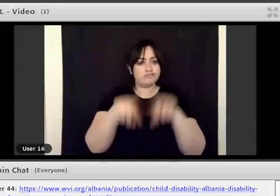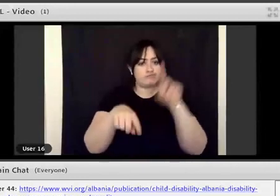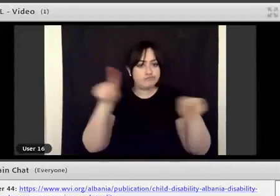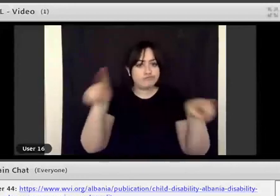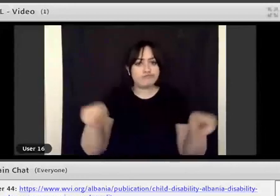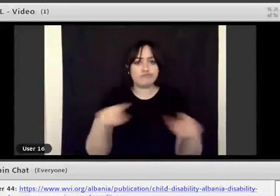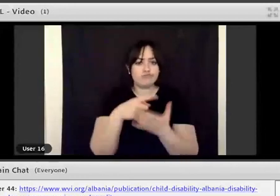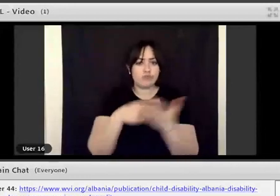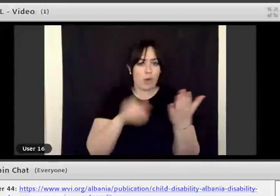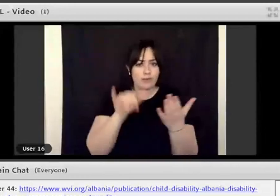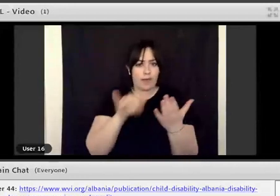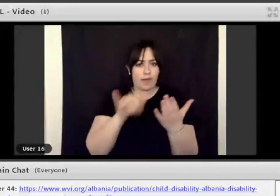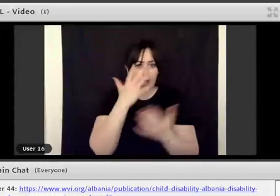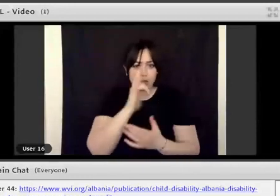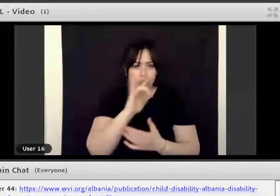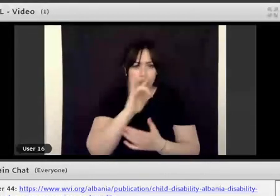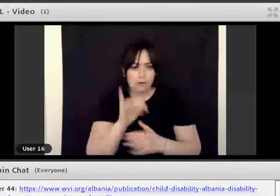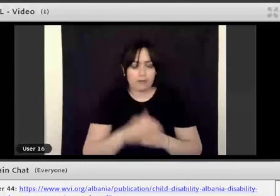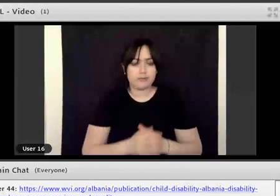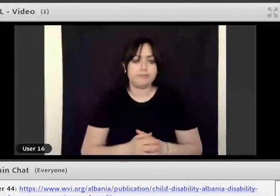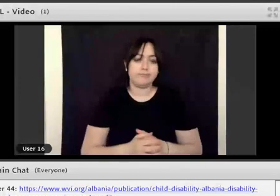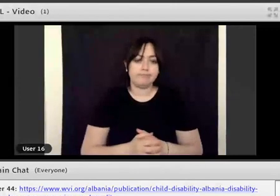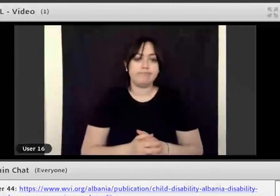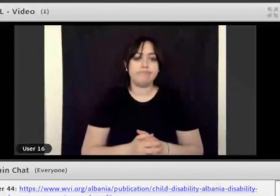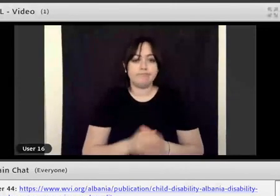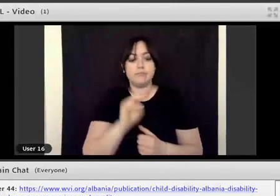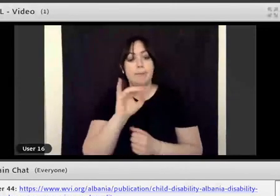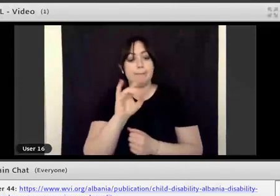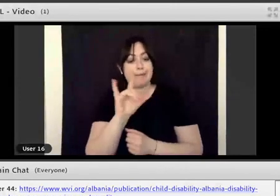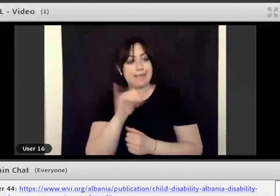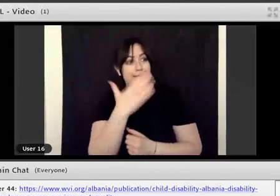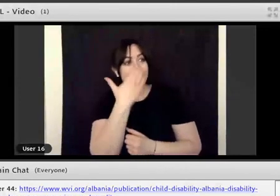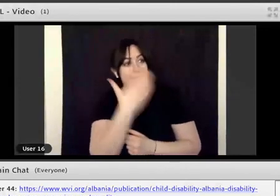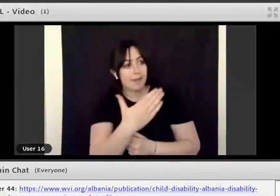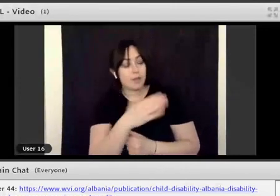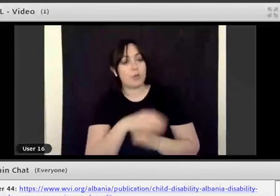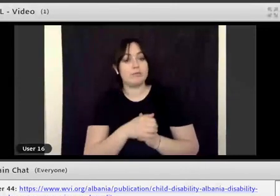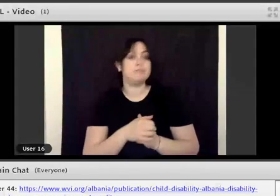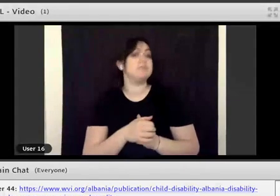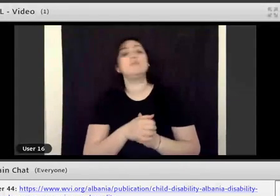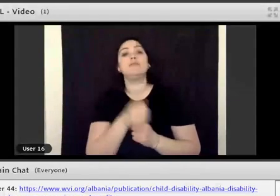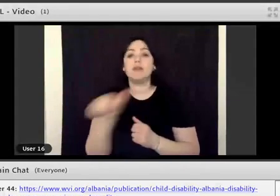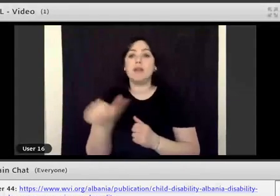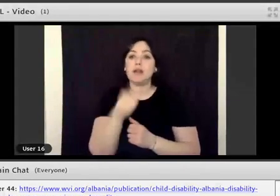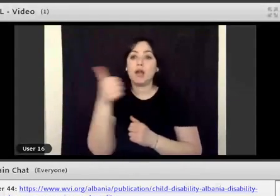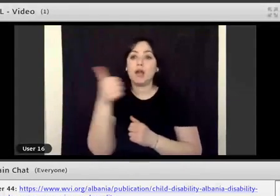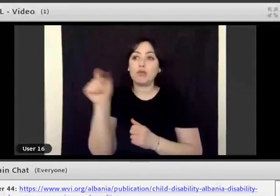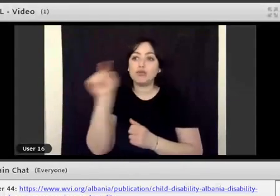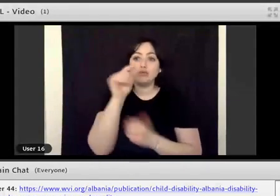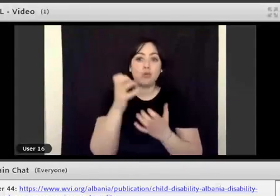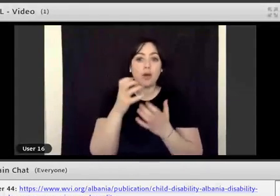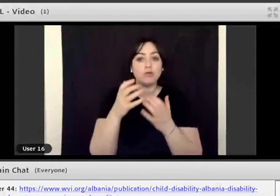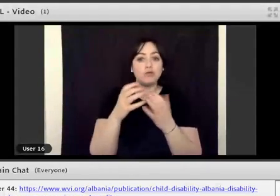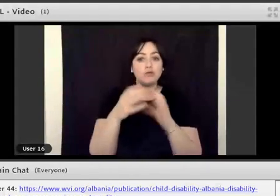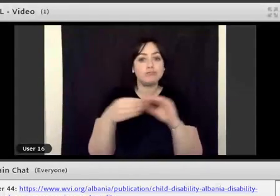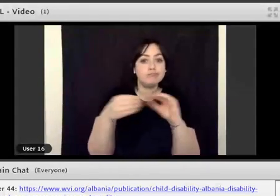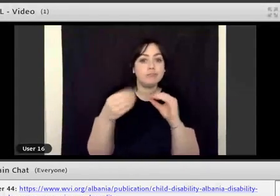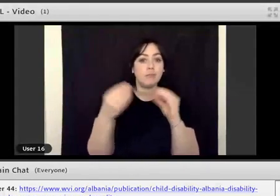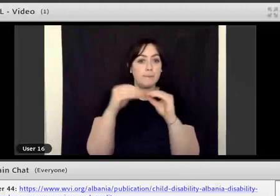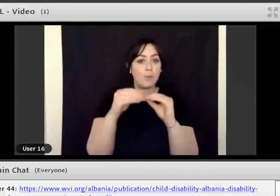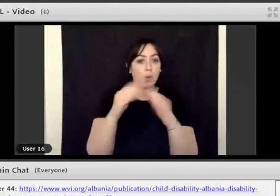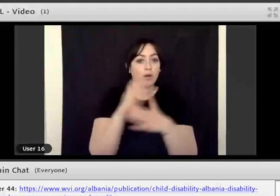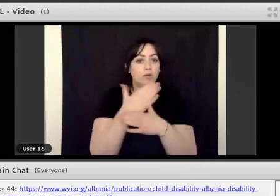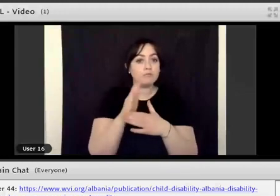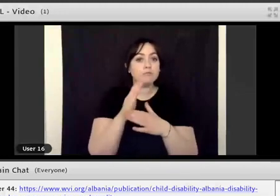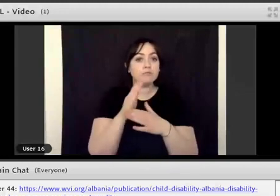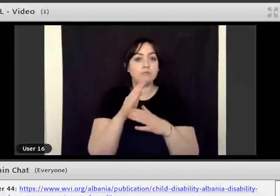Thank you, Carmen. Anyone else like to come off mute and share a bit more? You're welcome to go to the top of the screen and click on